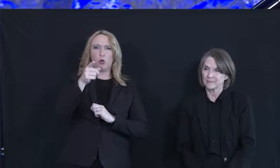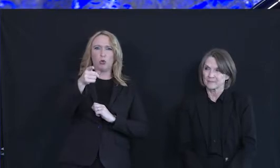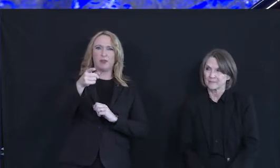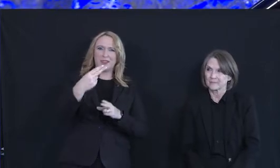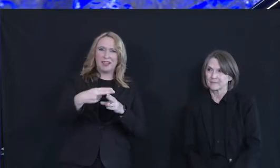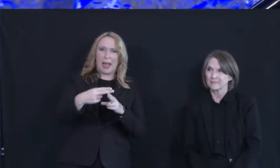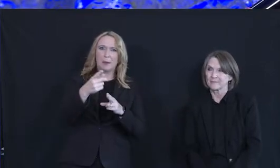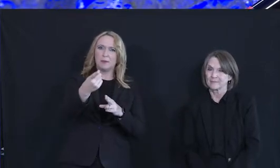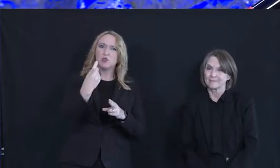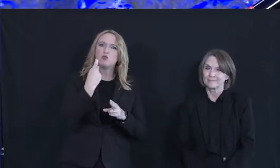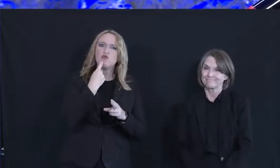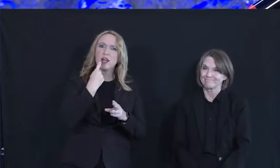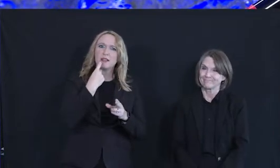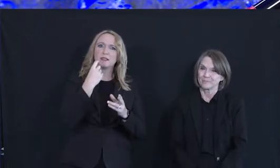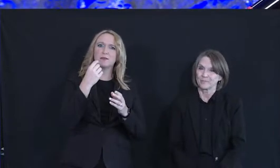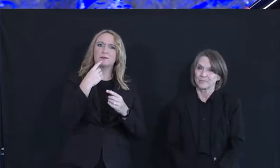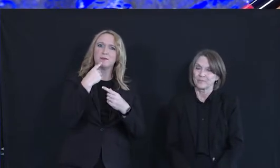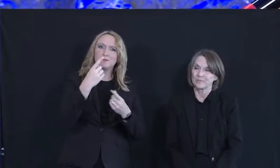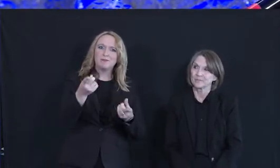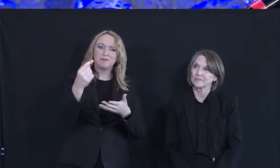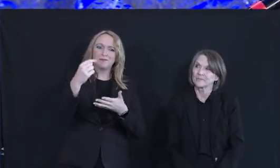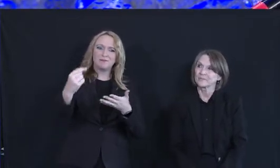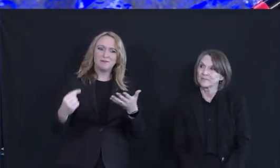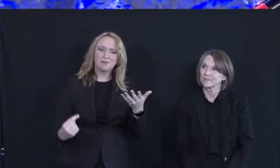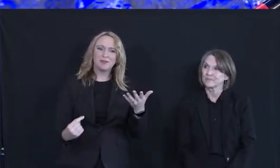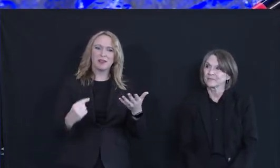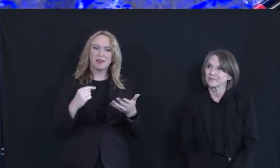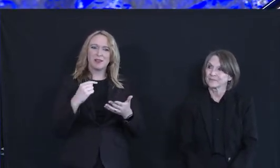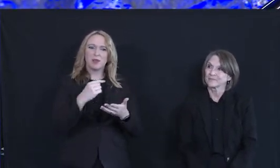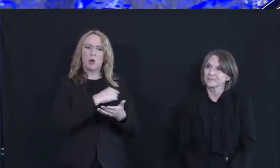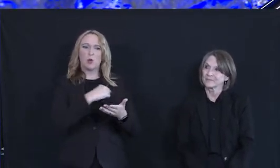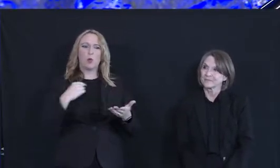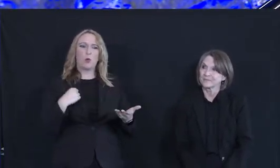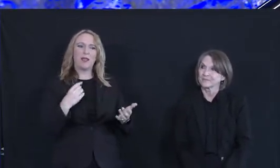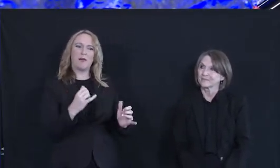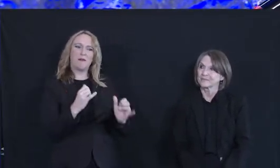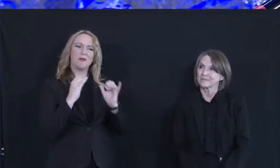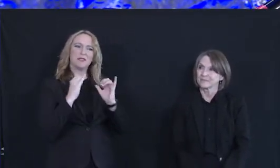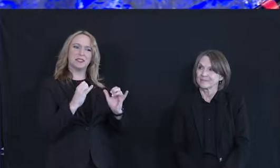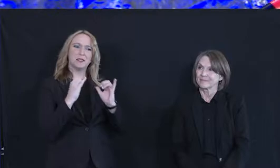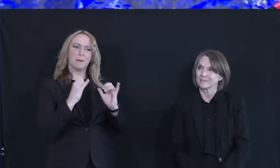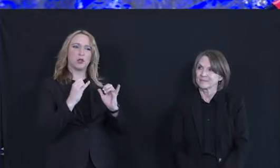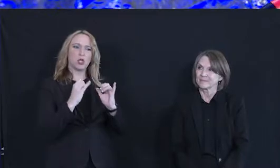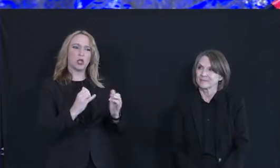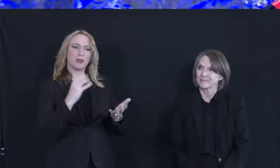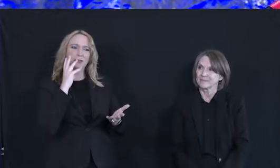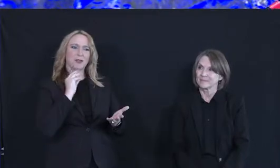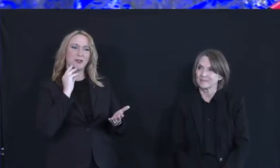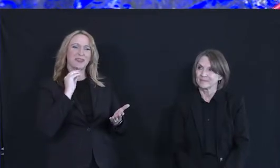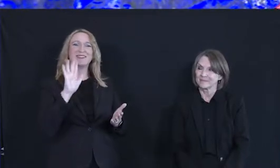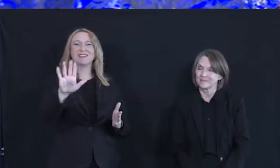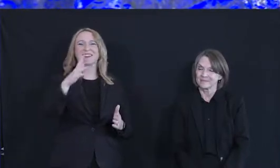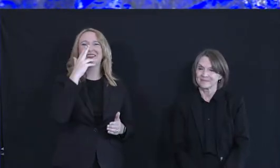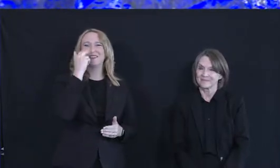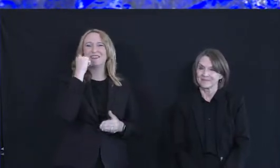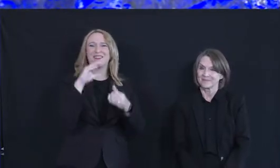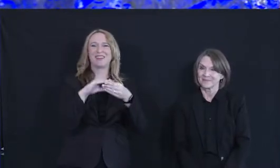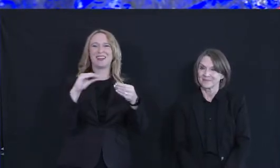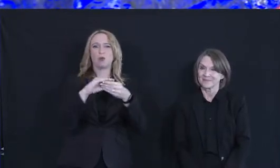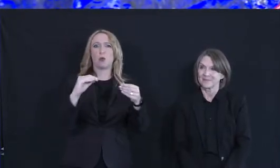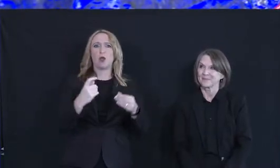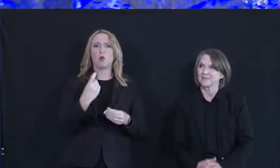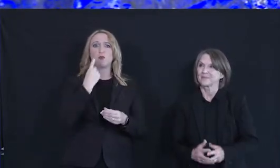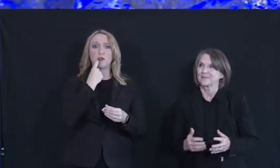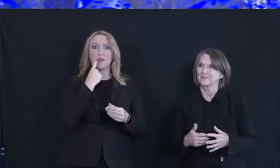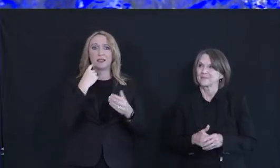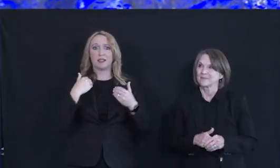become friends or colleagues have gotten to know them all and we'll all have similar you know we can commiserate over different deals this is a funny story when we had the big Fort Worth